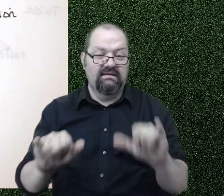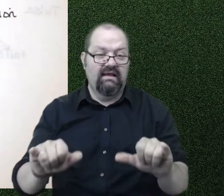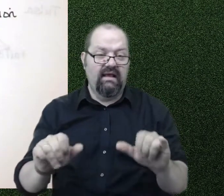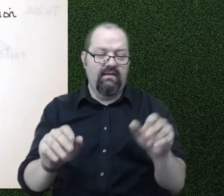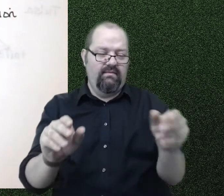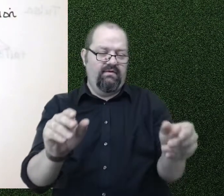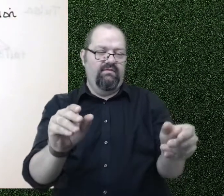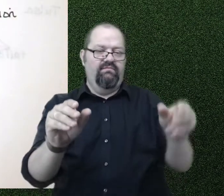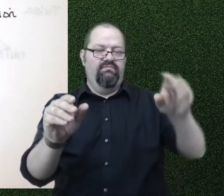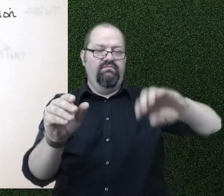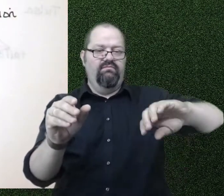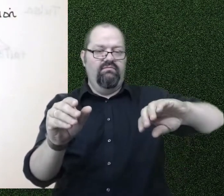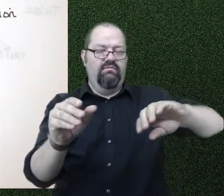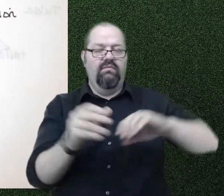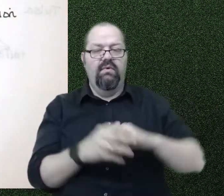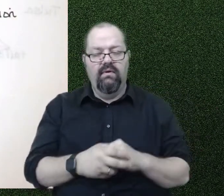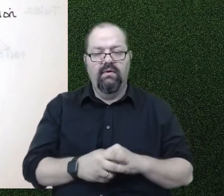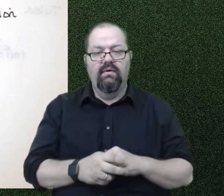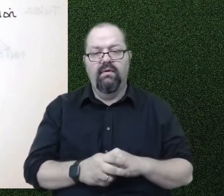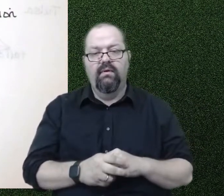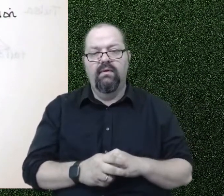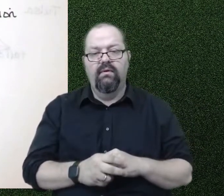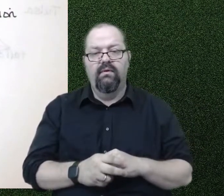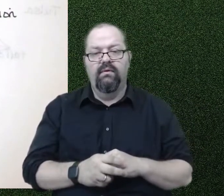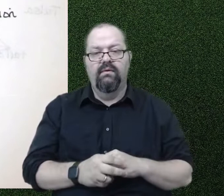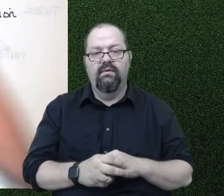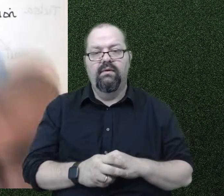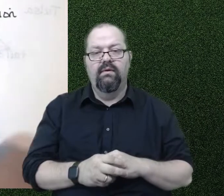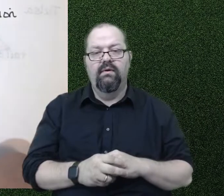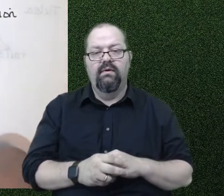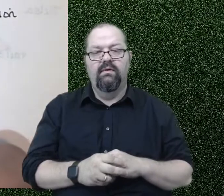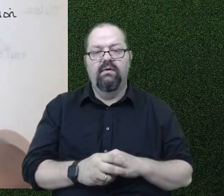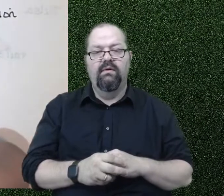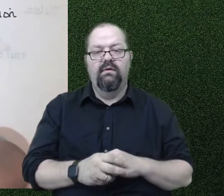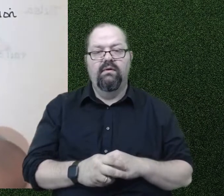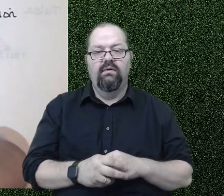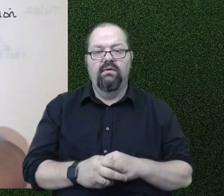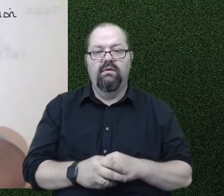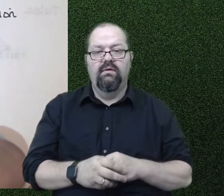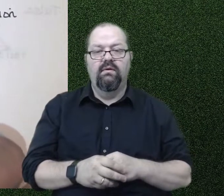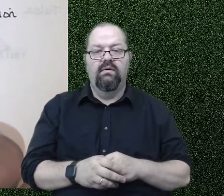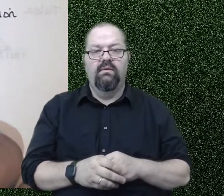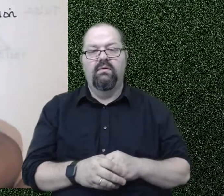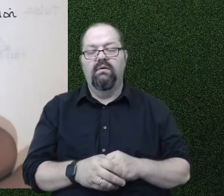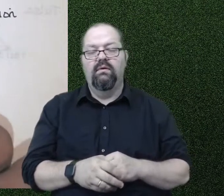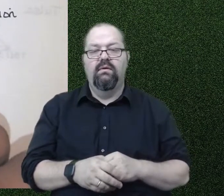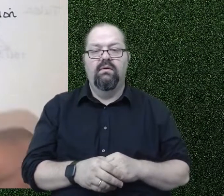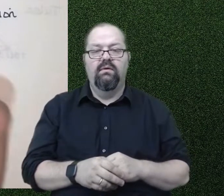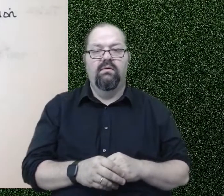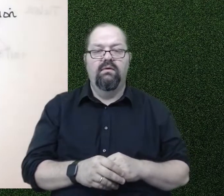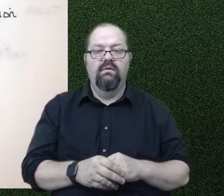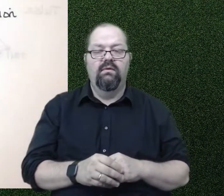1/2 U, point in the opposite direction and be half as long.